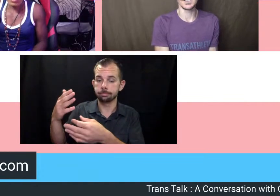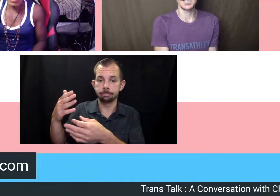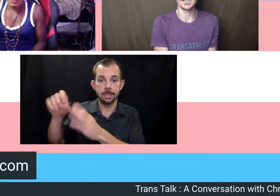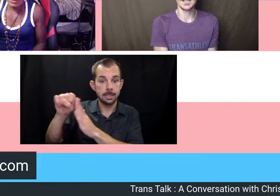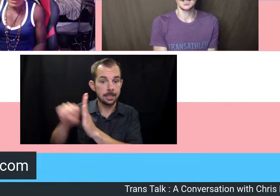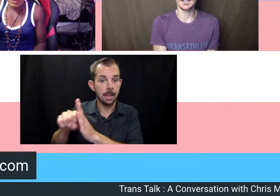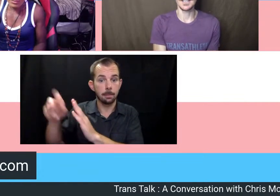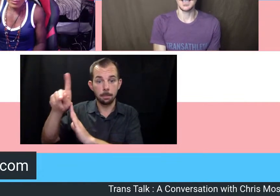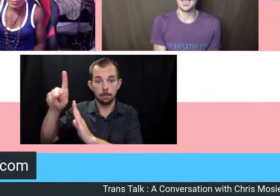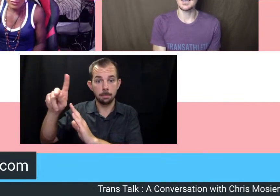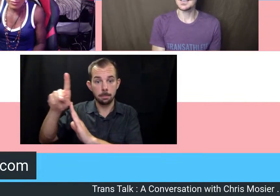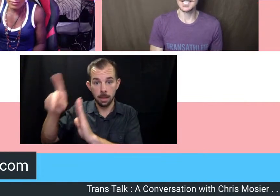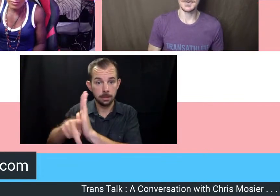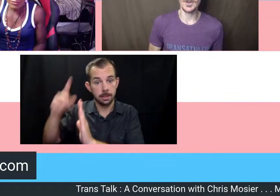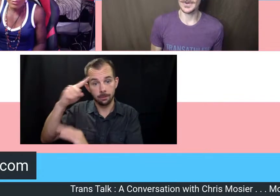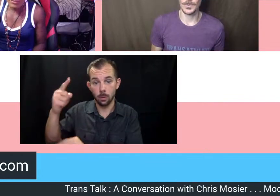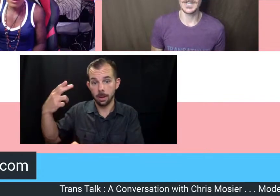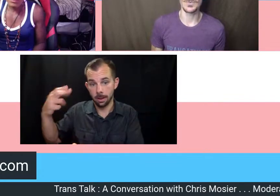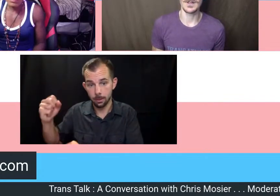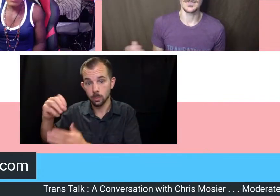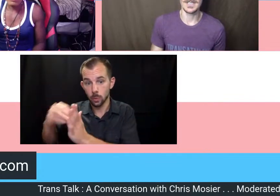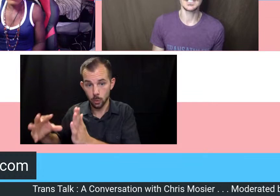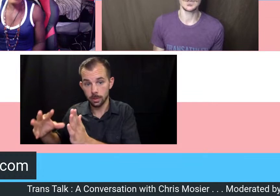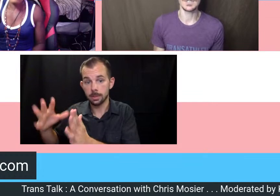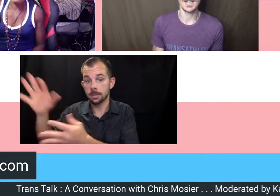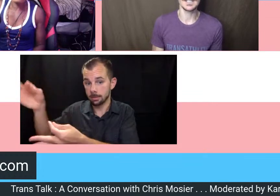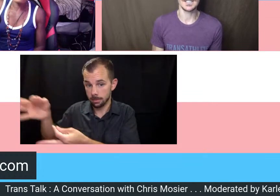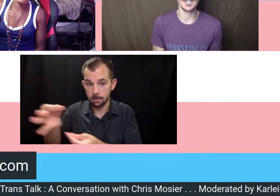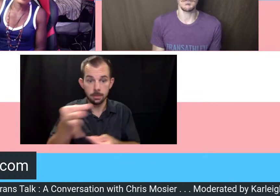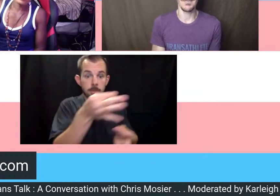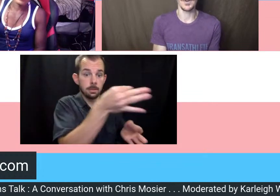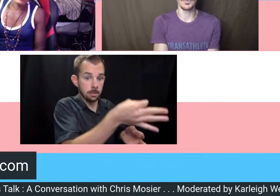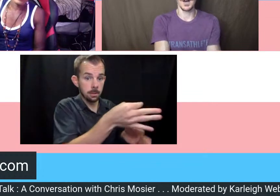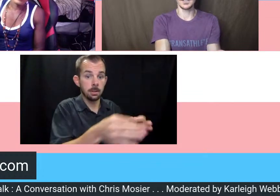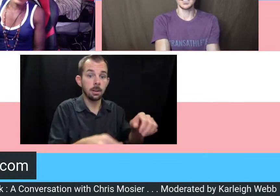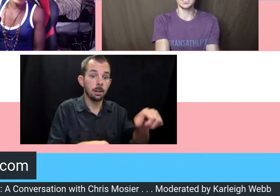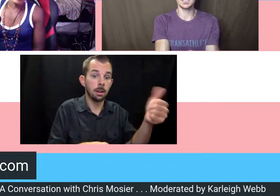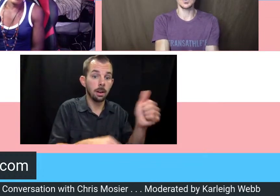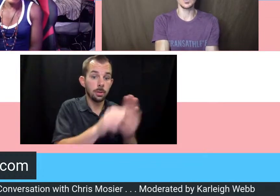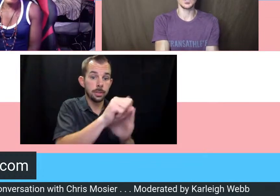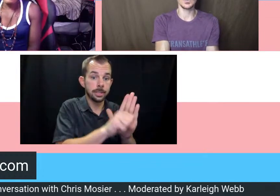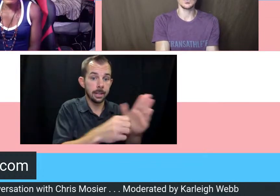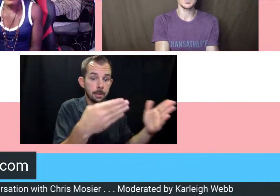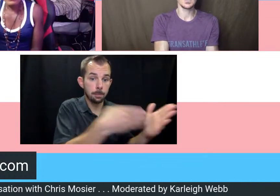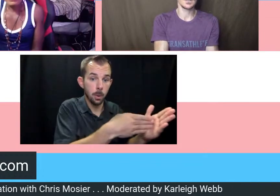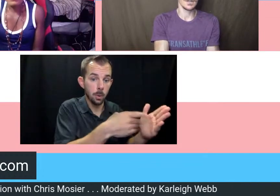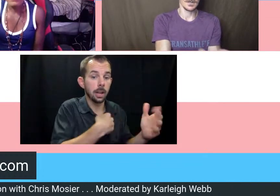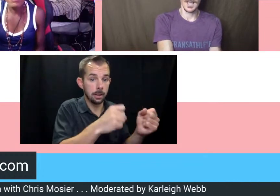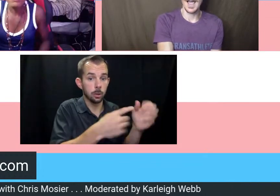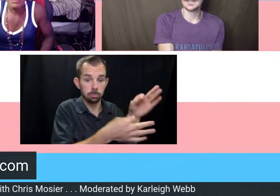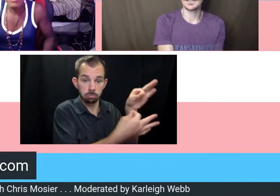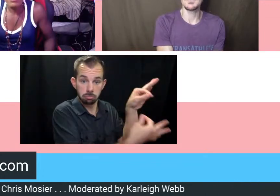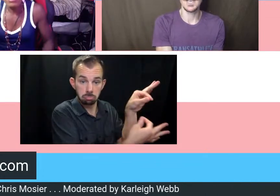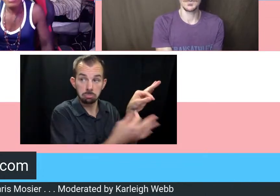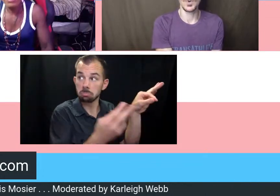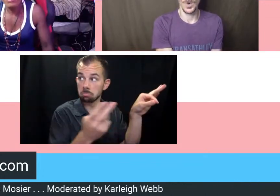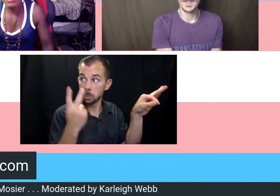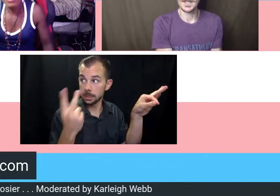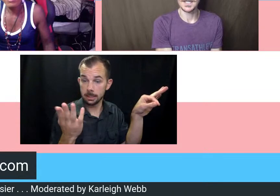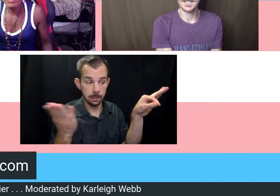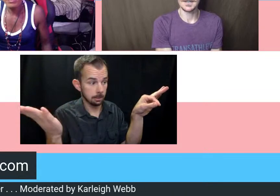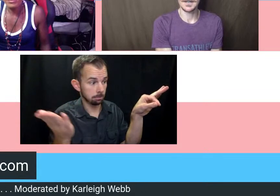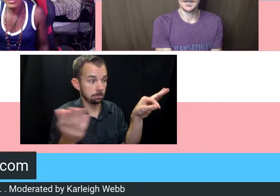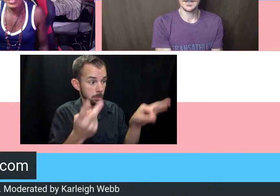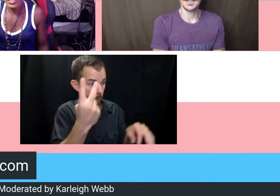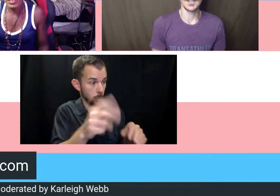no policy and say, hey, it's been going really well in these two states. These are model policies that you could use. Let me help you